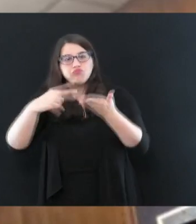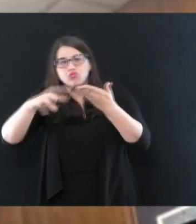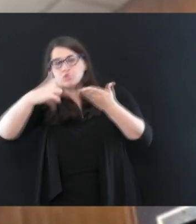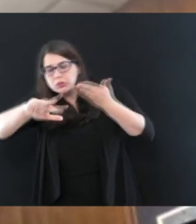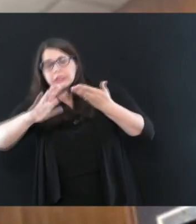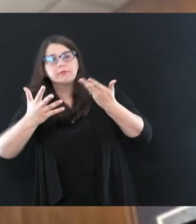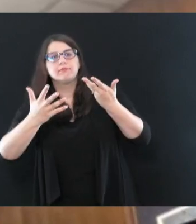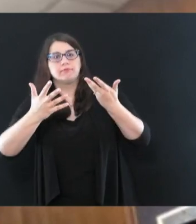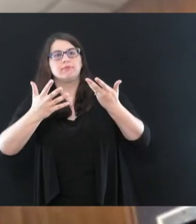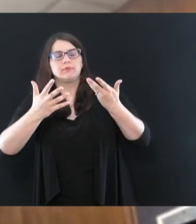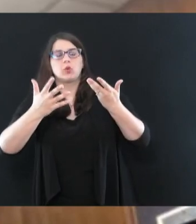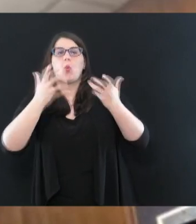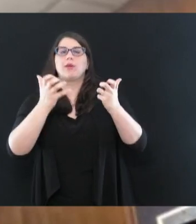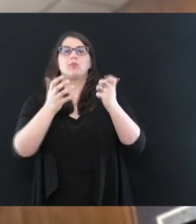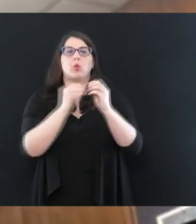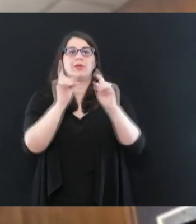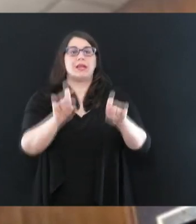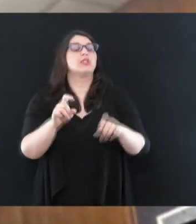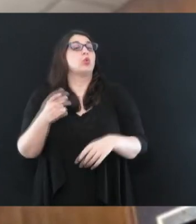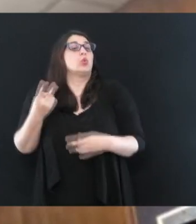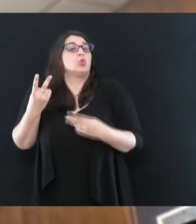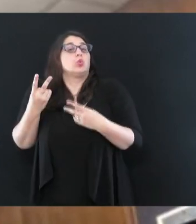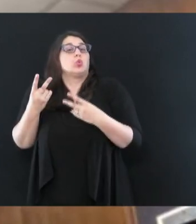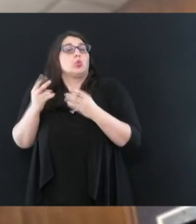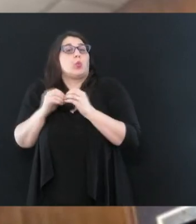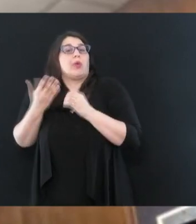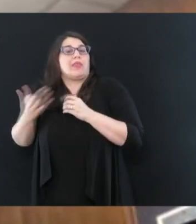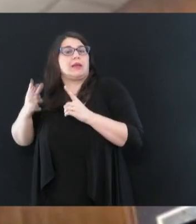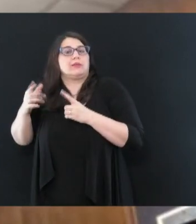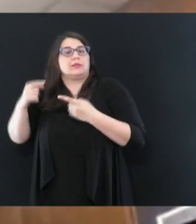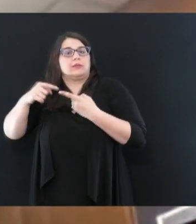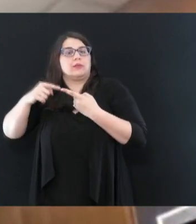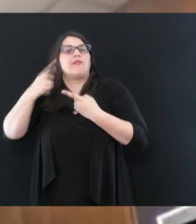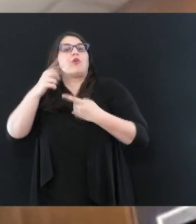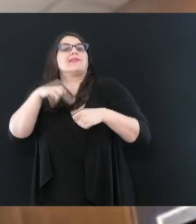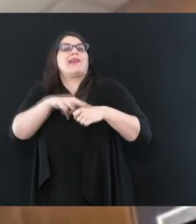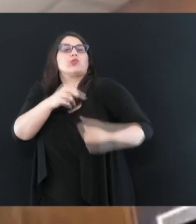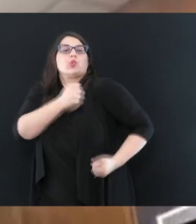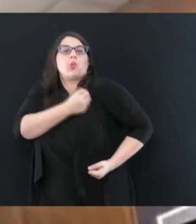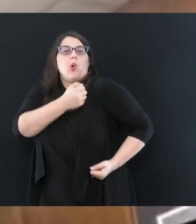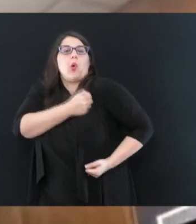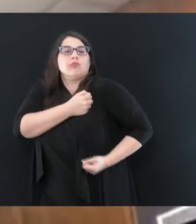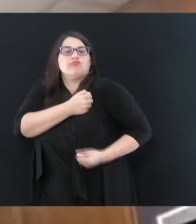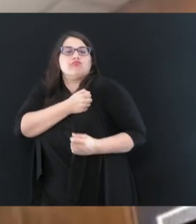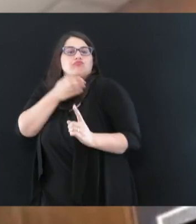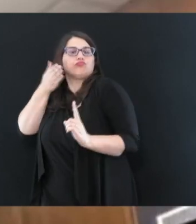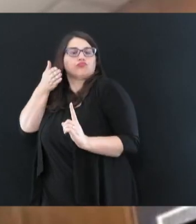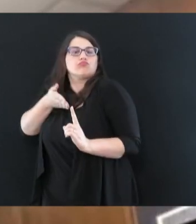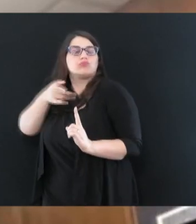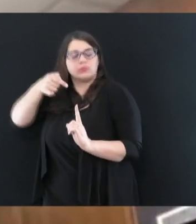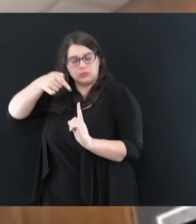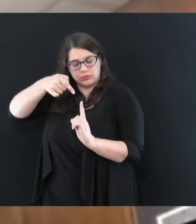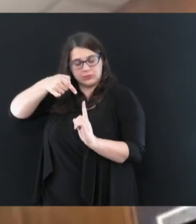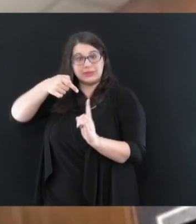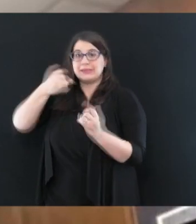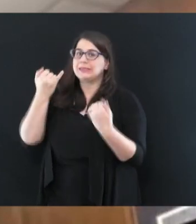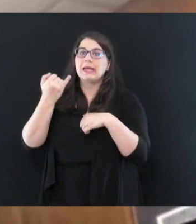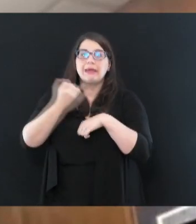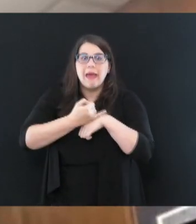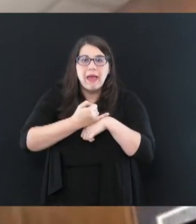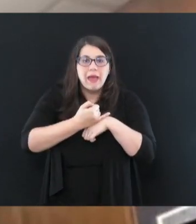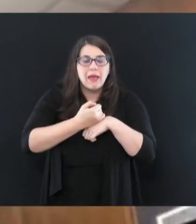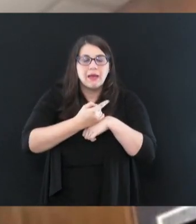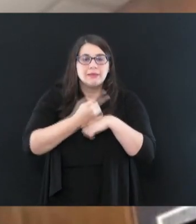continue. I'd like to leave you with two last things related specifically to the National Guard. Unfortunately, today is the